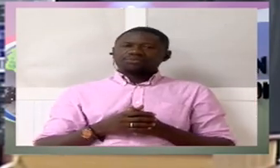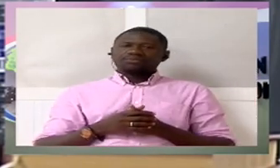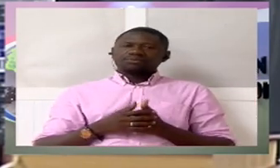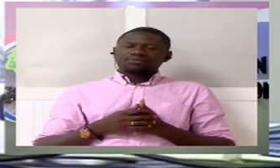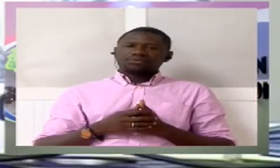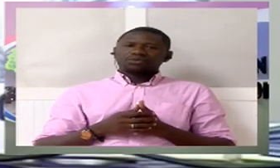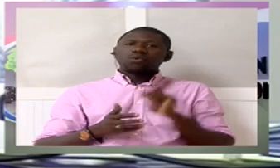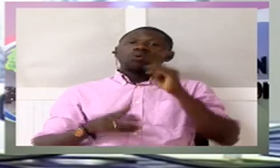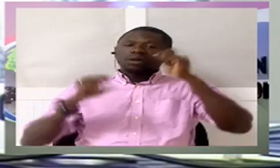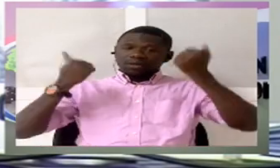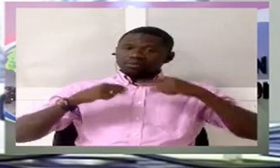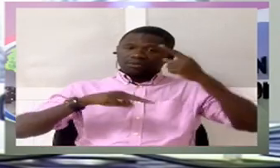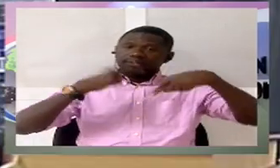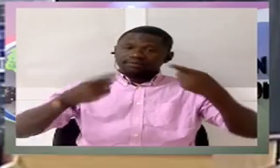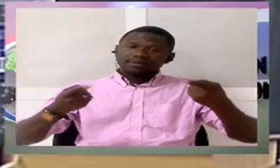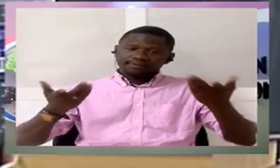What happened